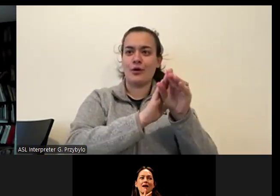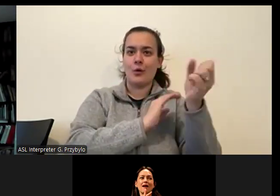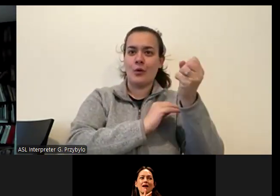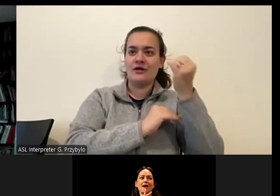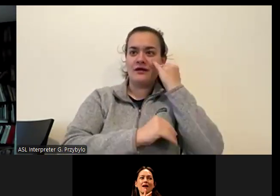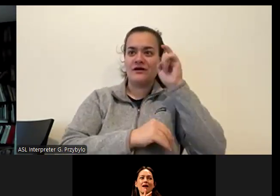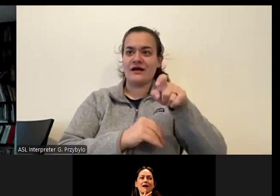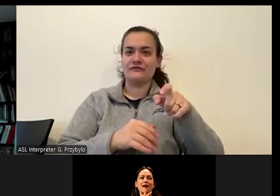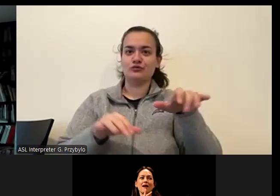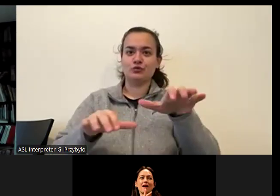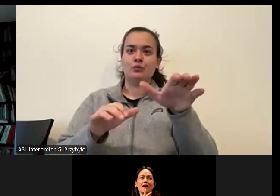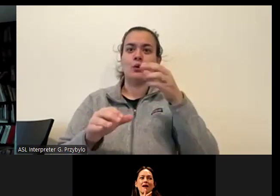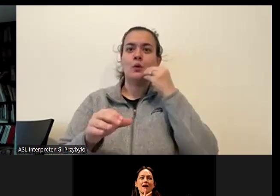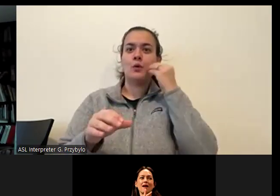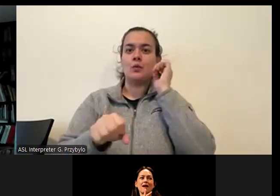review.